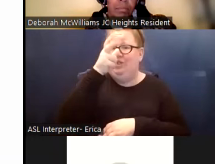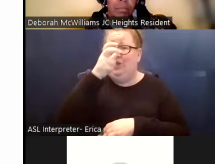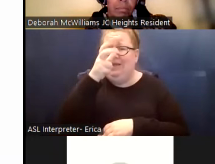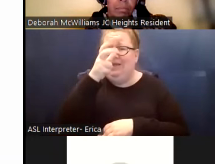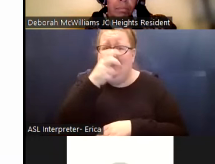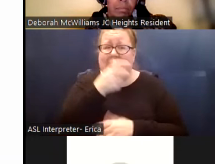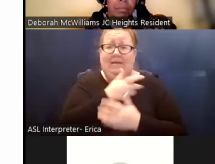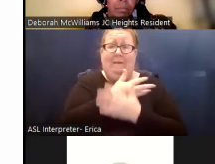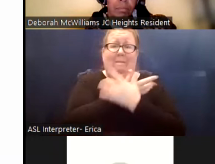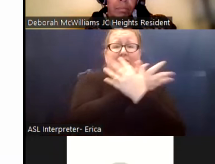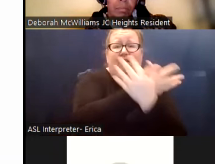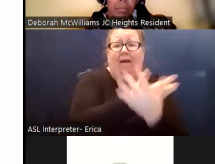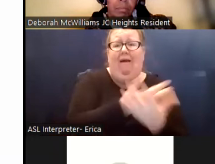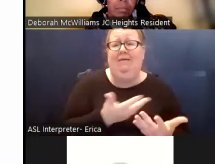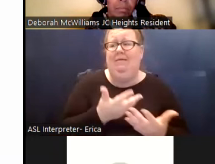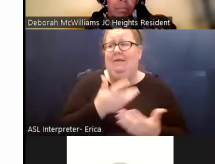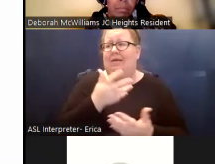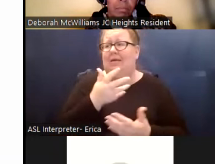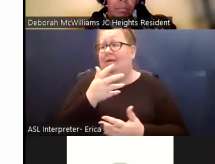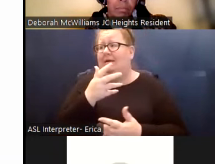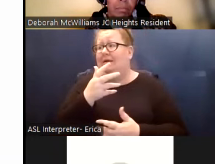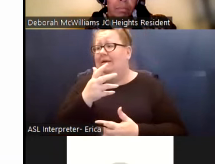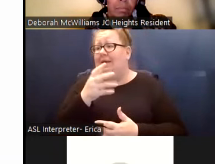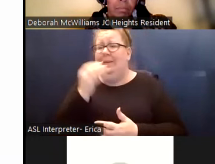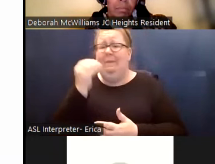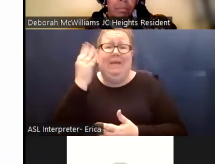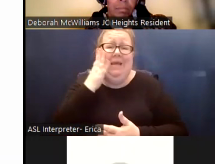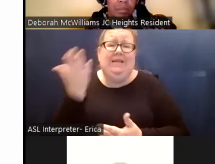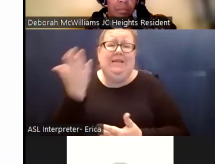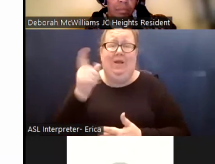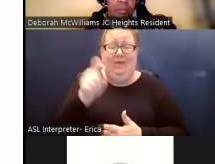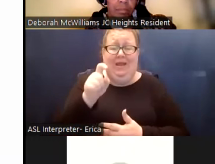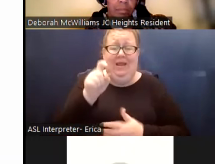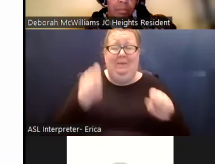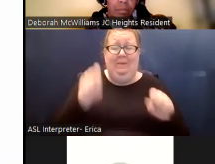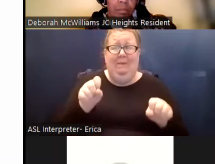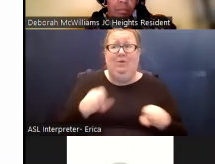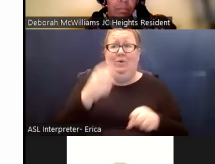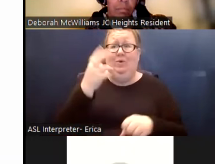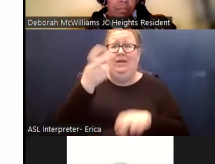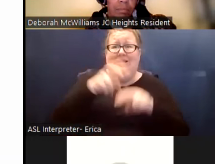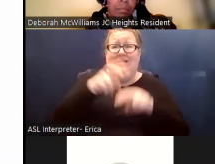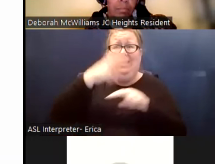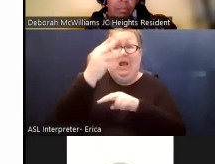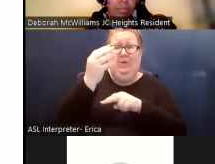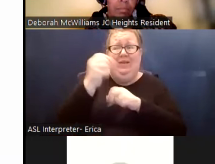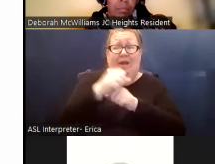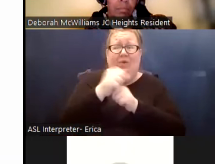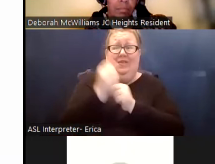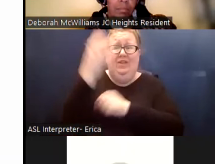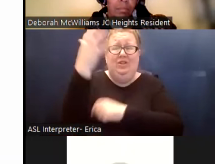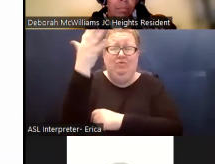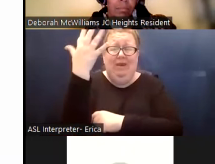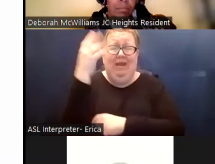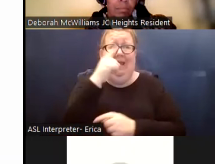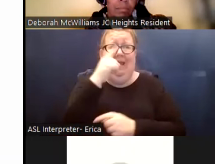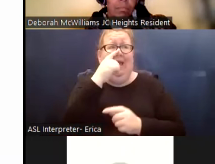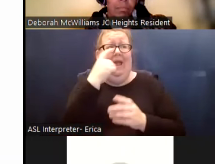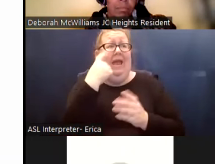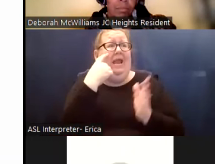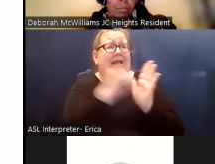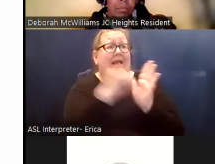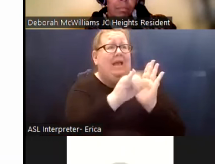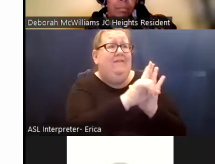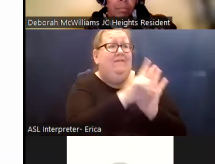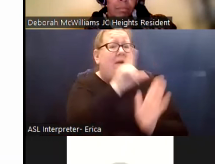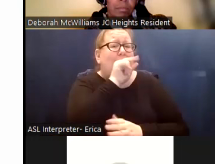butterflies, bees. They need to be able to sit outside under a tree and identify birds. I mean,